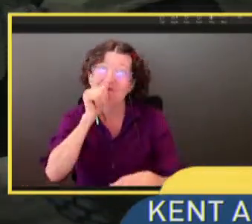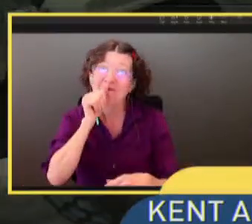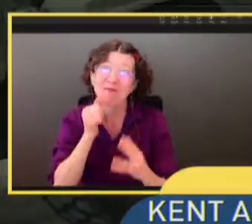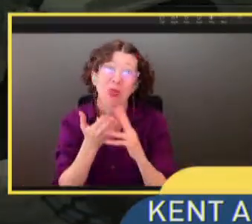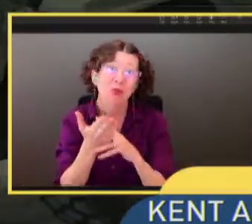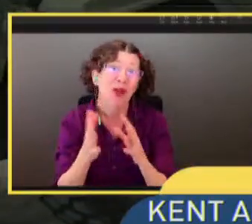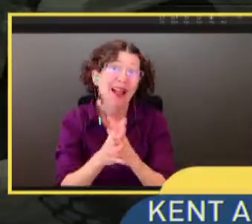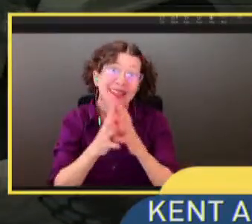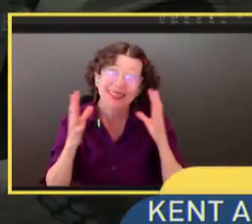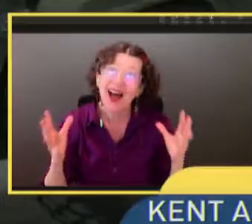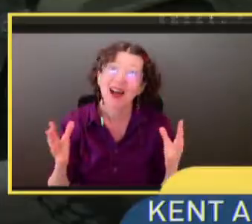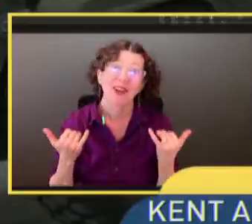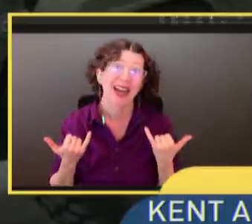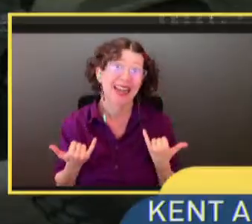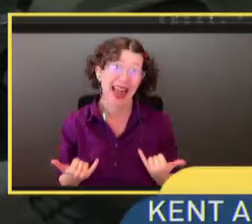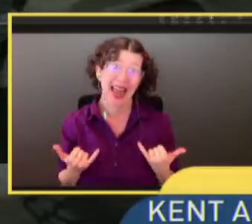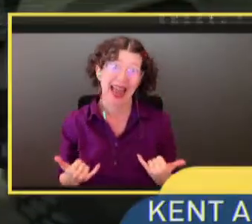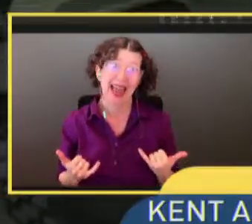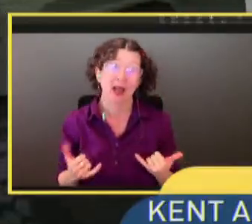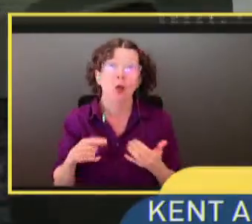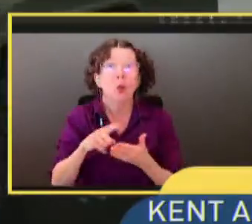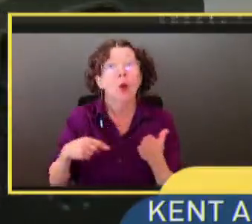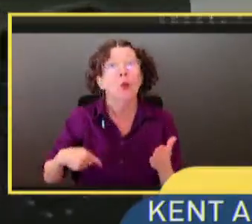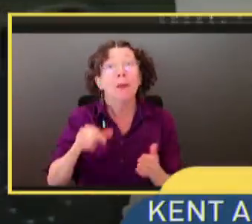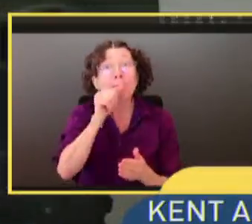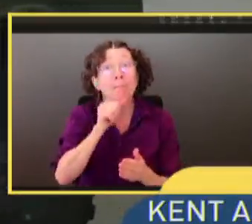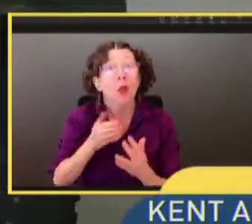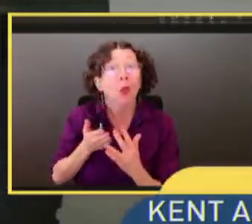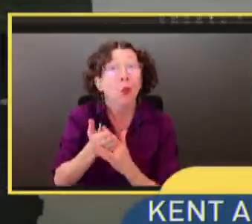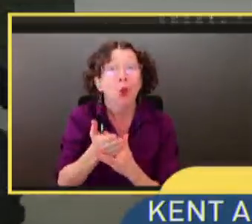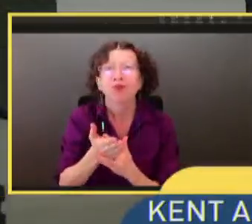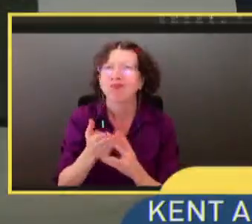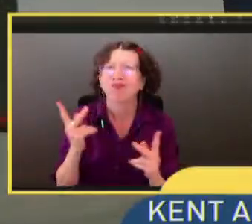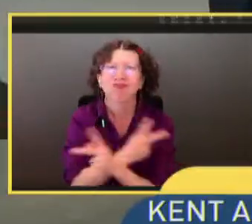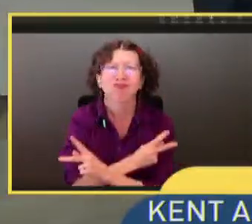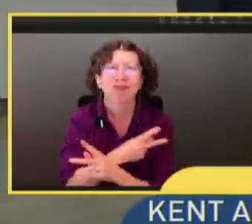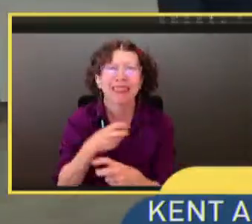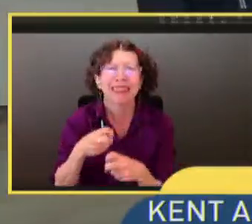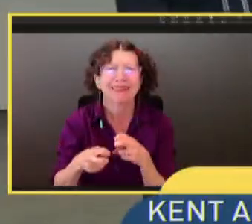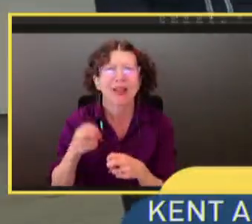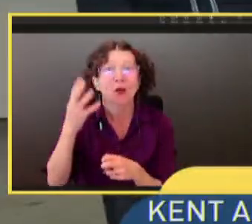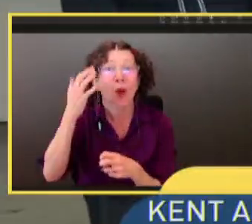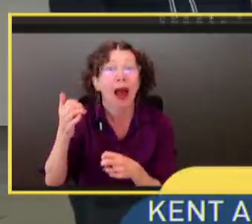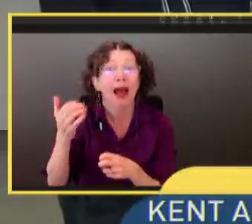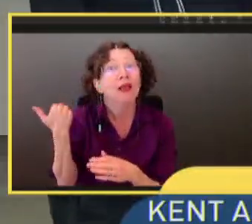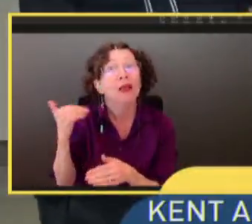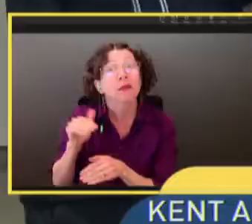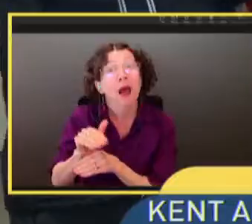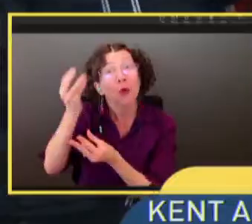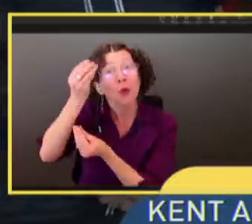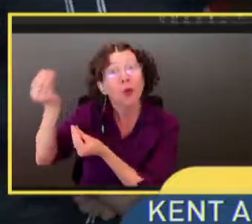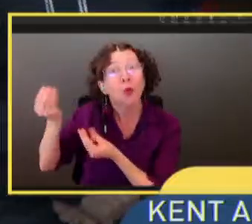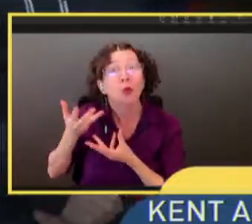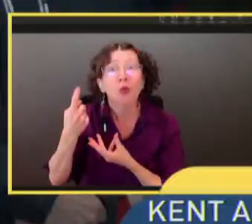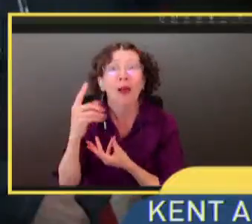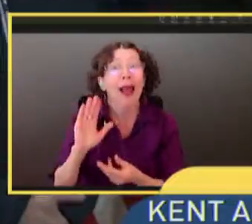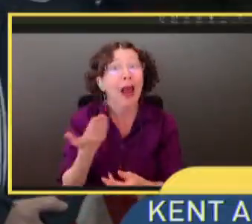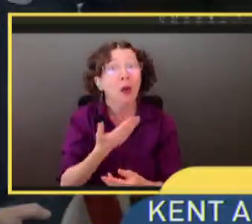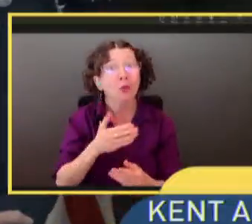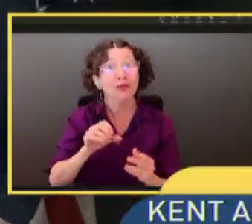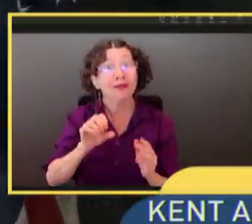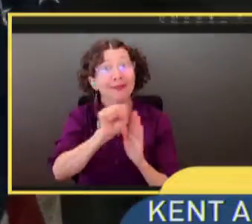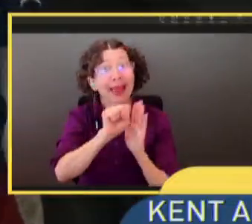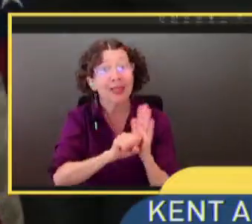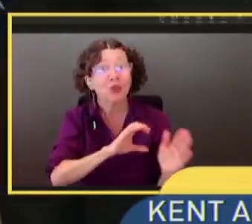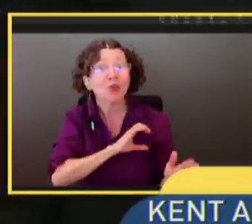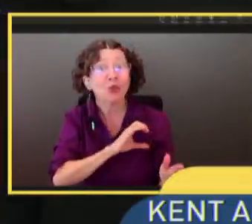good morning. Thank you all for being here. We so appreciate your taking time on a Saturday afternoon. Our state, as we all know, is going through